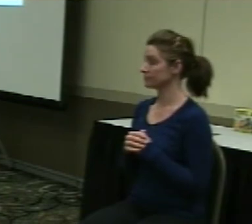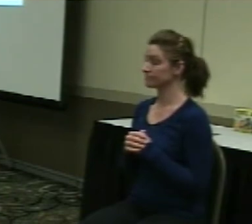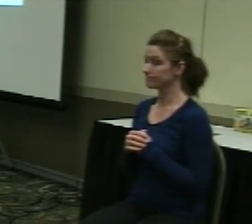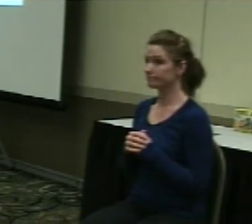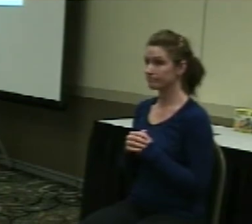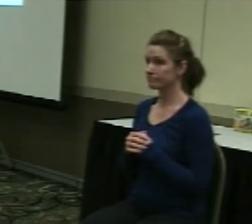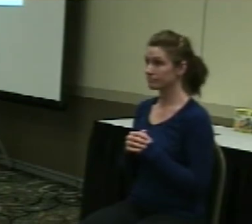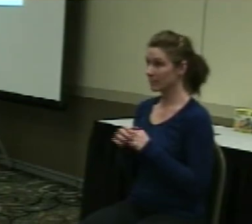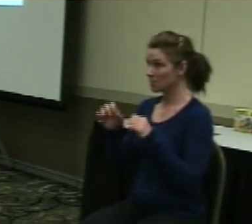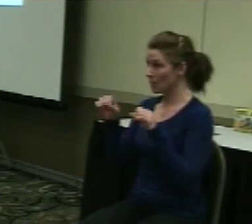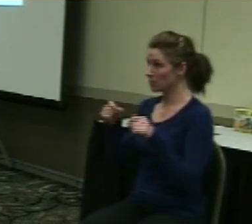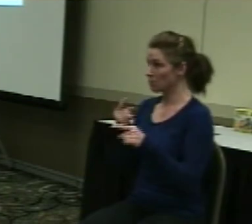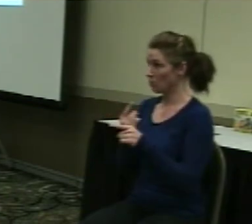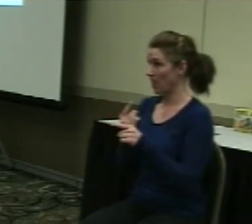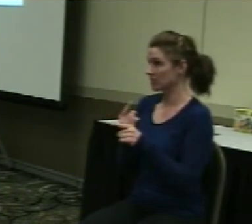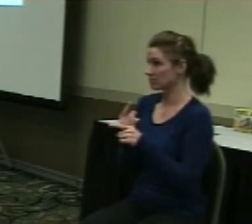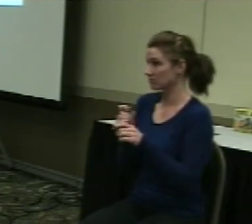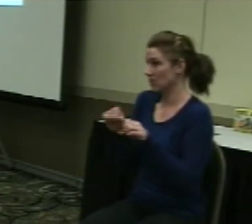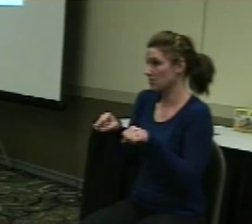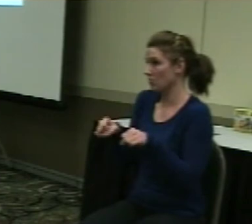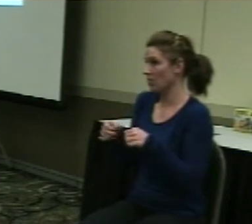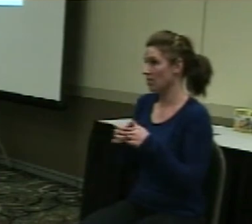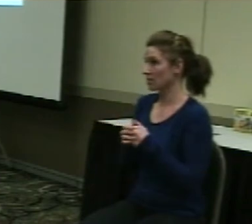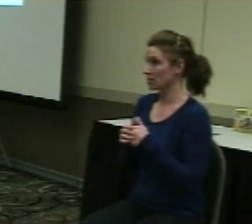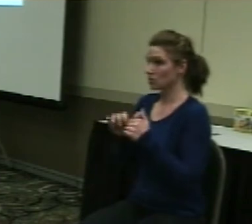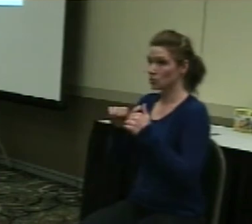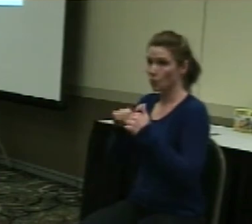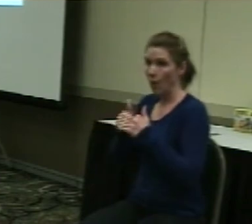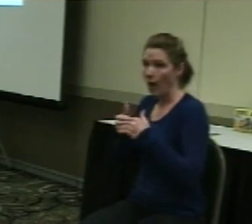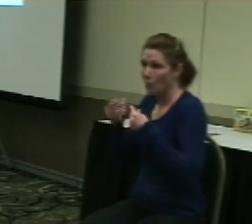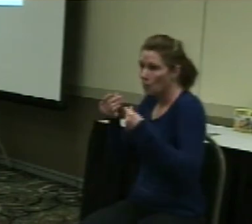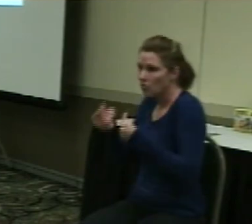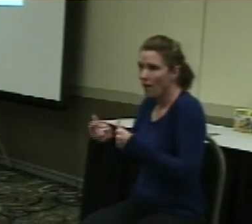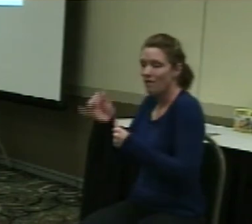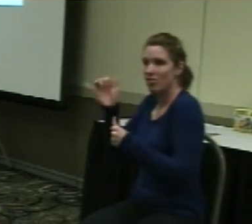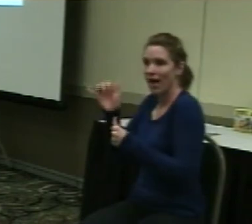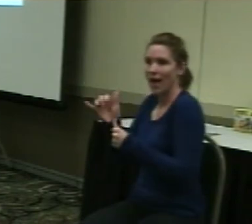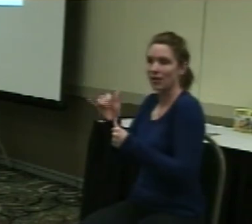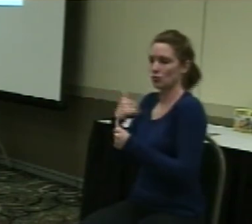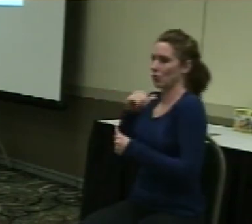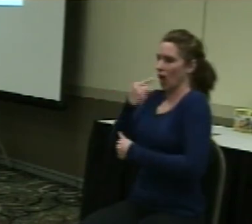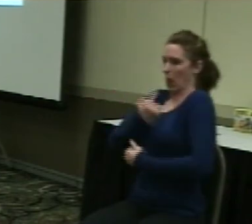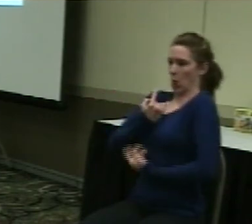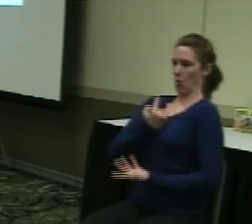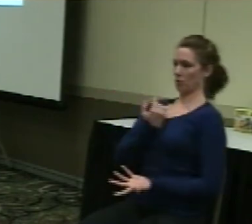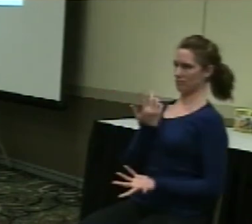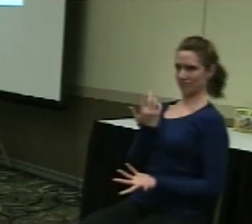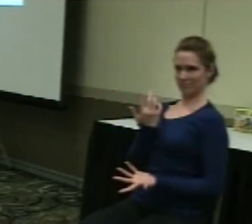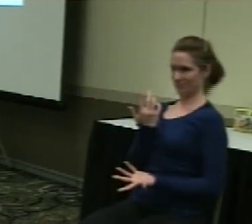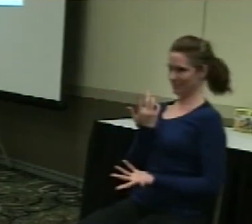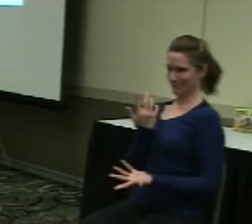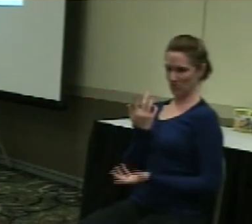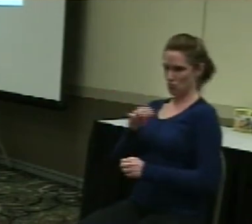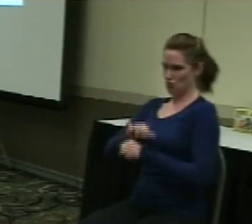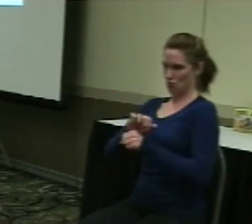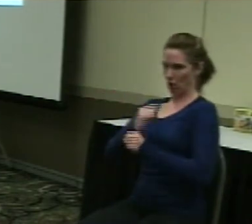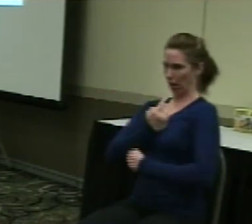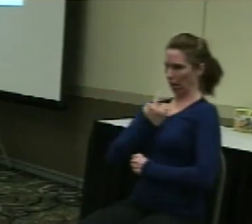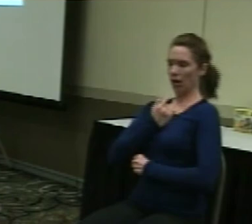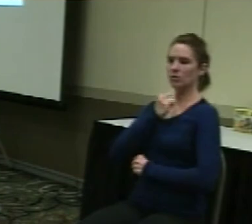It's possible, isn't it true? It's possible. So how do you deal? Obviously, we're not alone, right? We're not alone doing this work. We